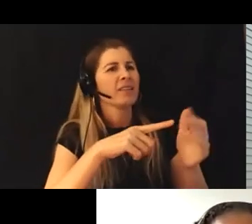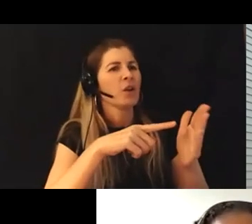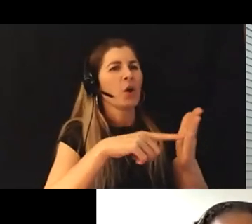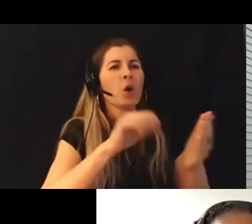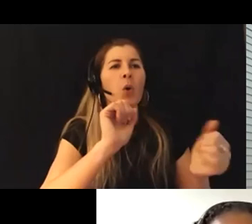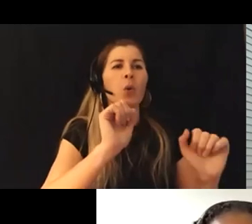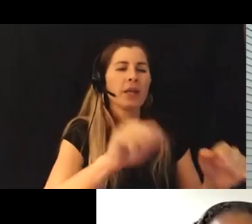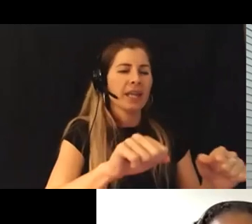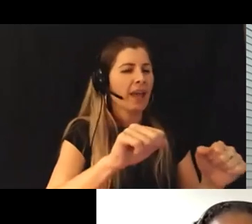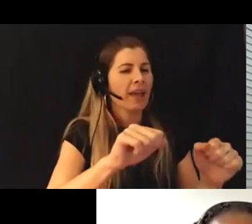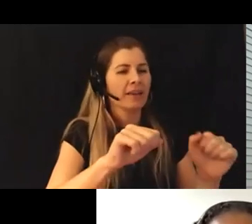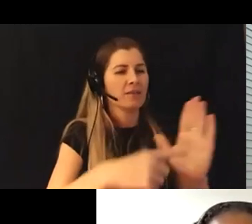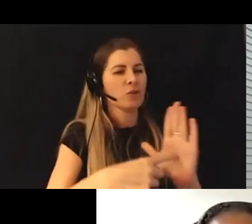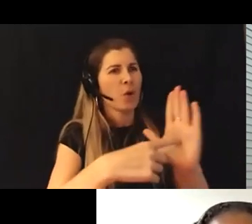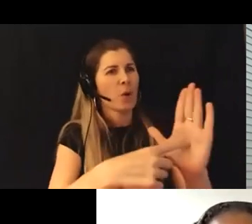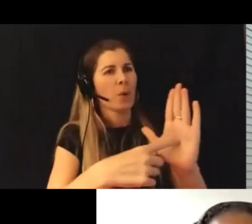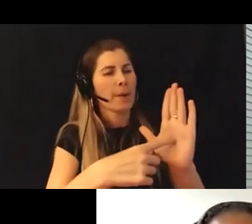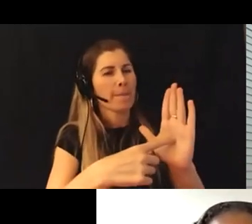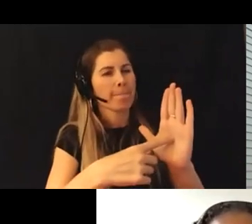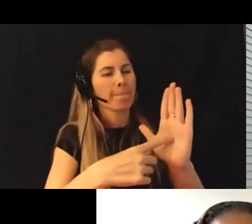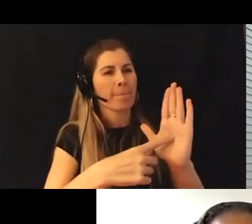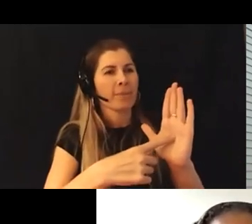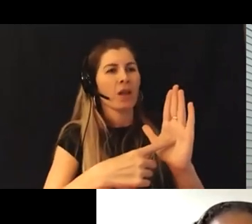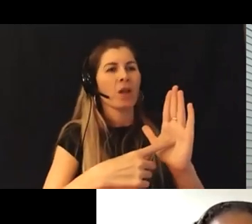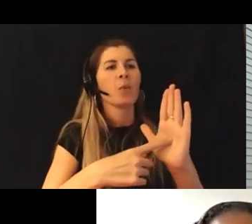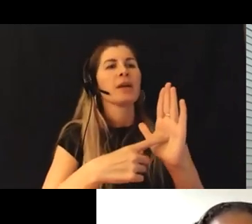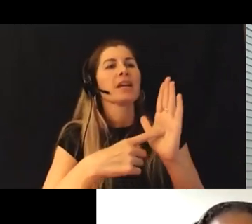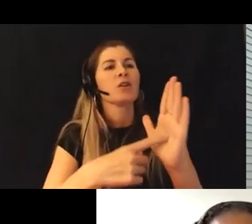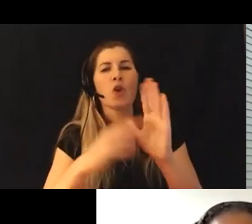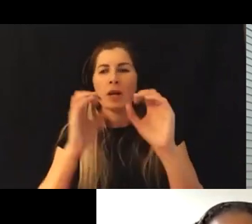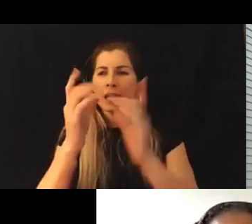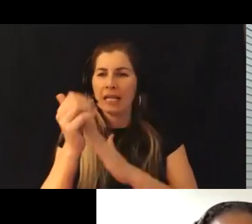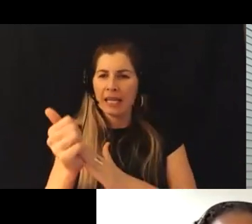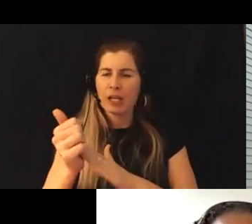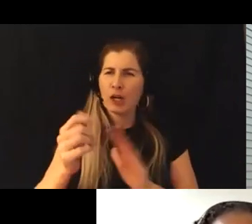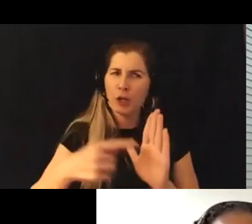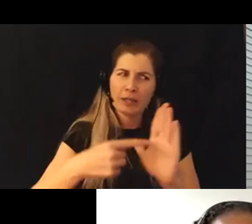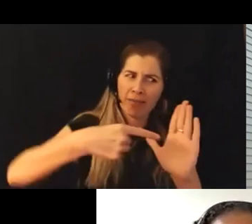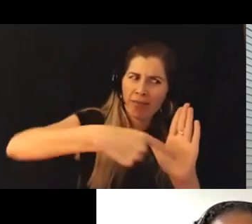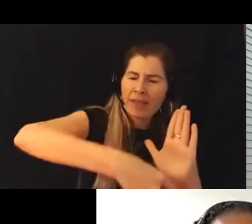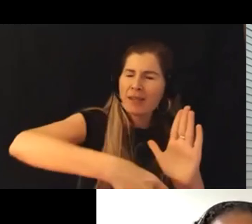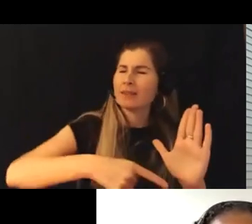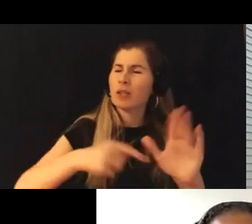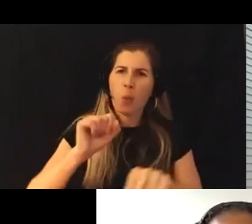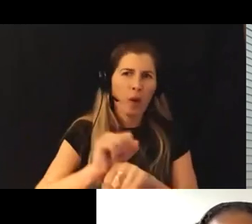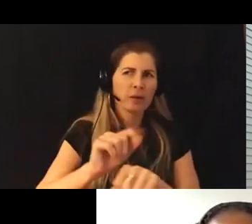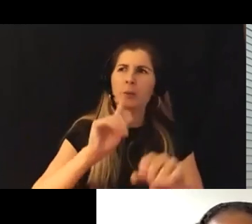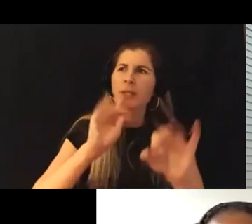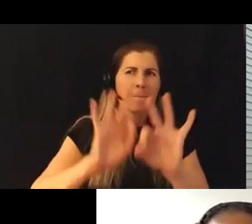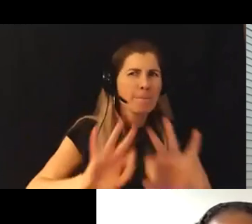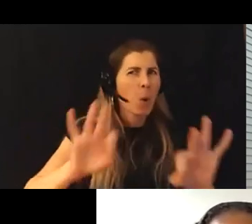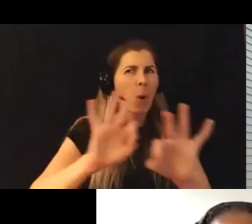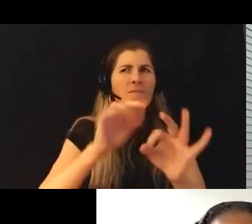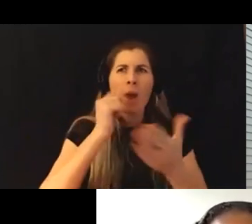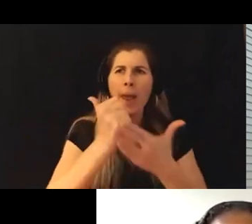so that we can translate for educational leaders the power of the work that's being done on the education piece. So I think that would,